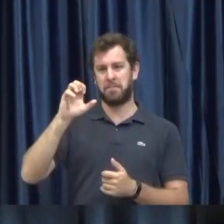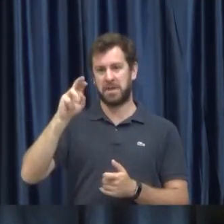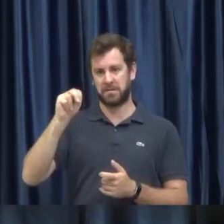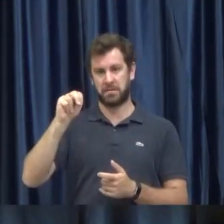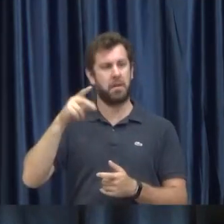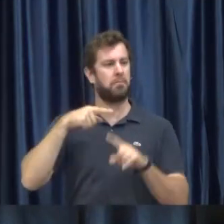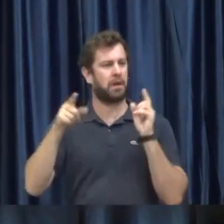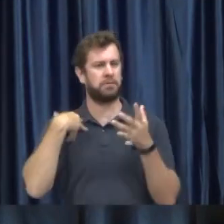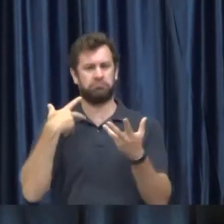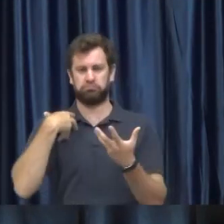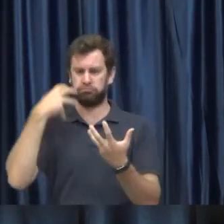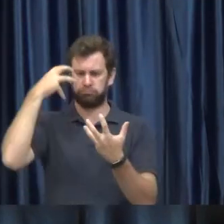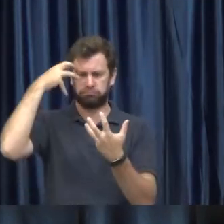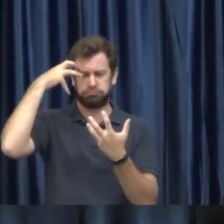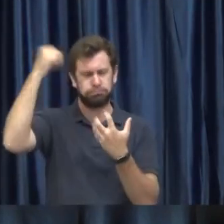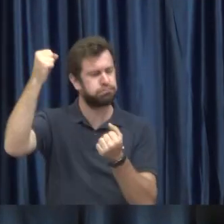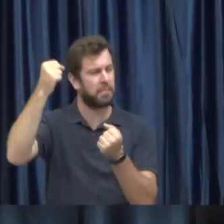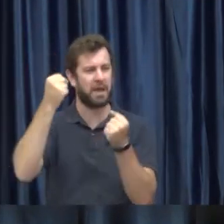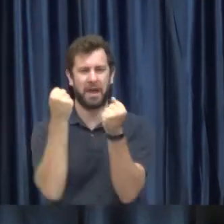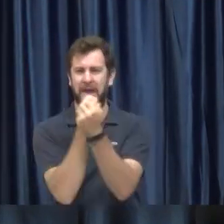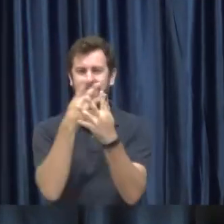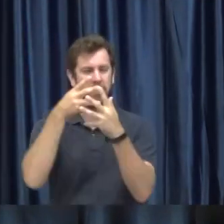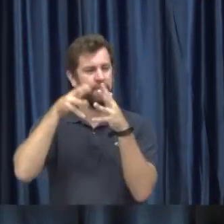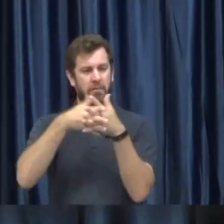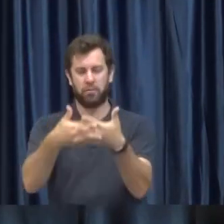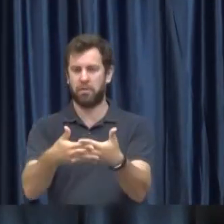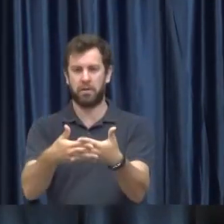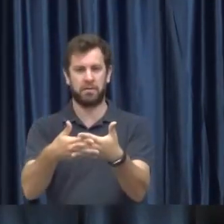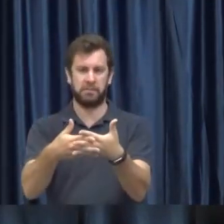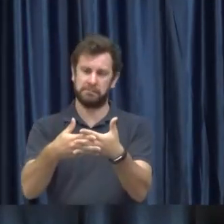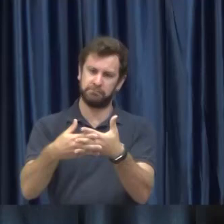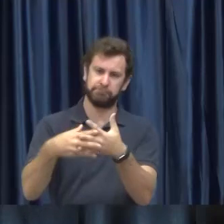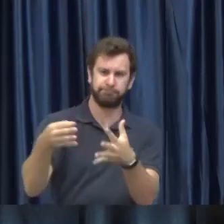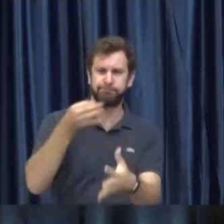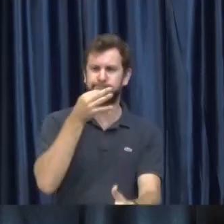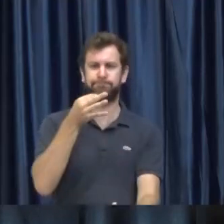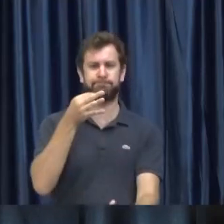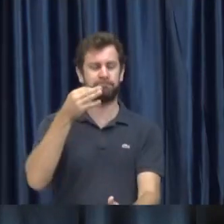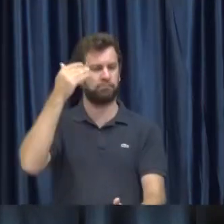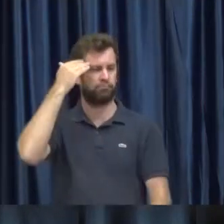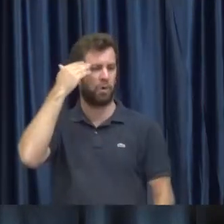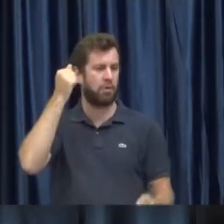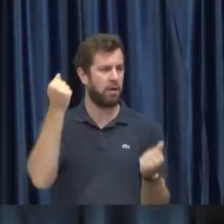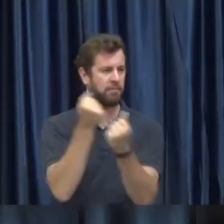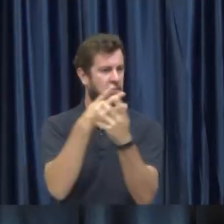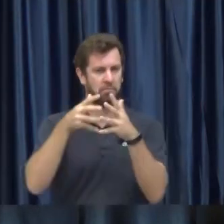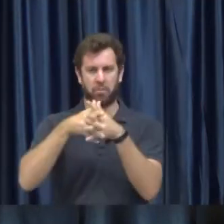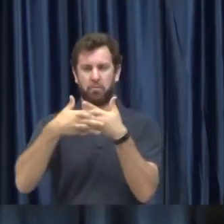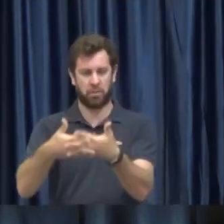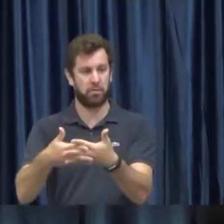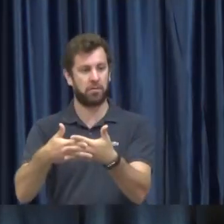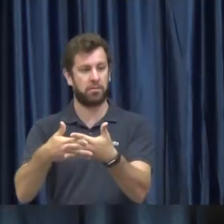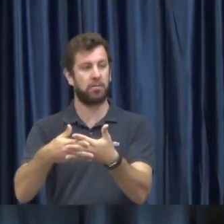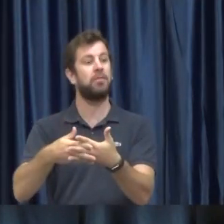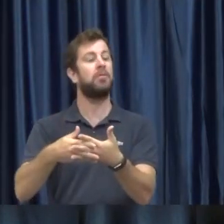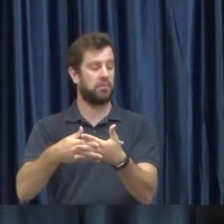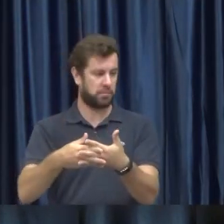Quran. He is the master of the book of Allah. And so Abdullah, he would lead the